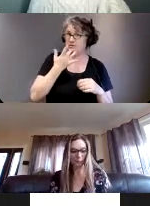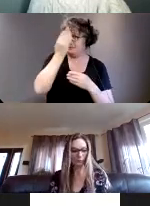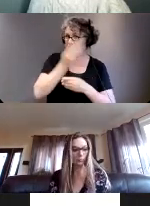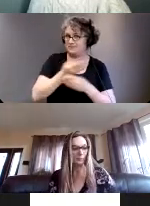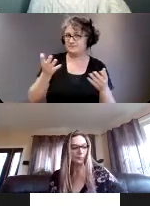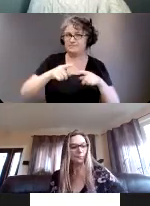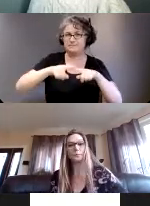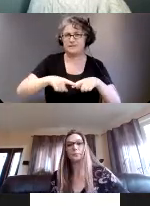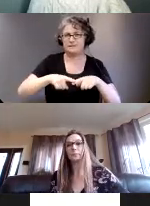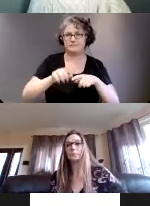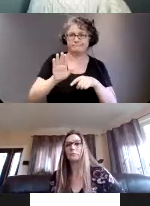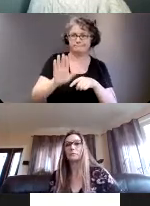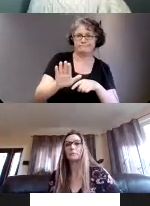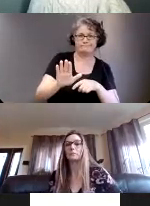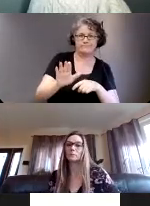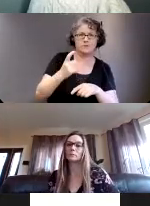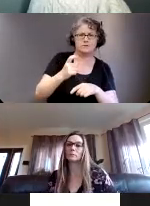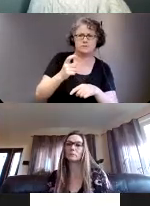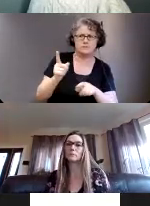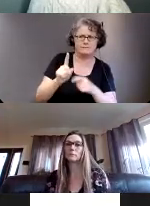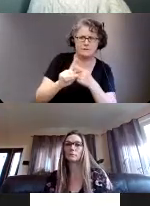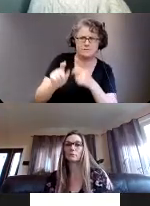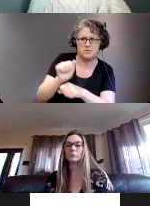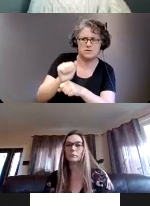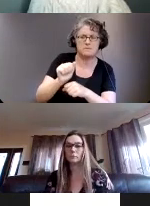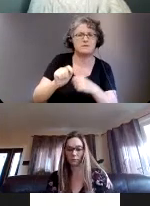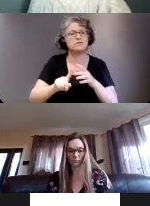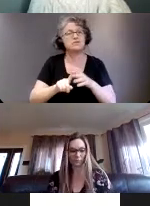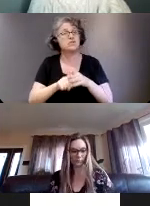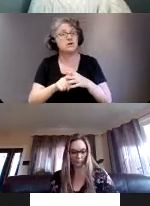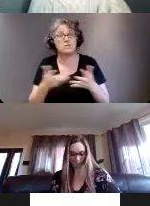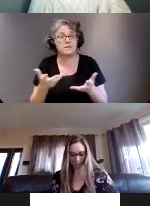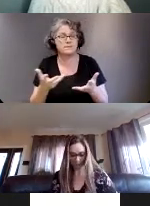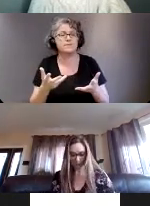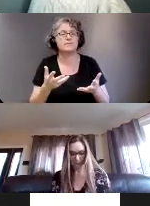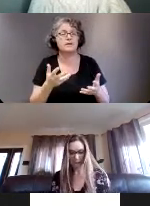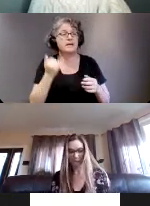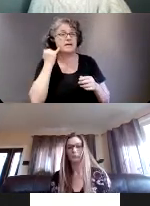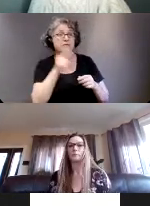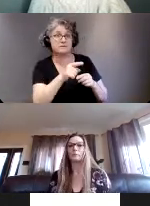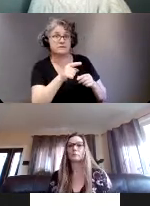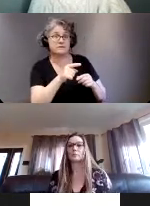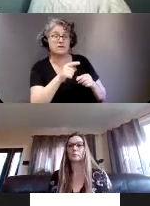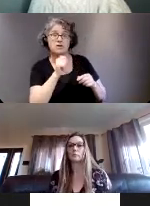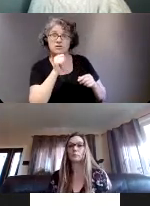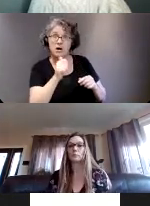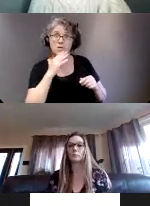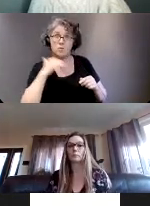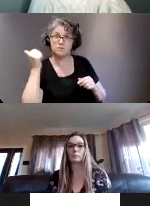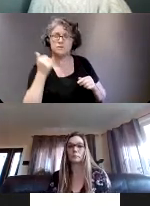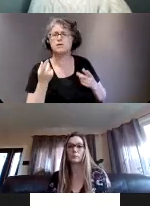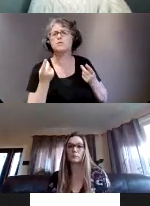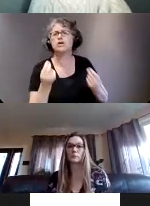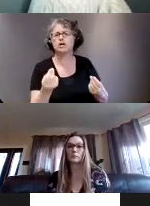what sector this person's from, but one of the starting points is to say, if this person was not older, how would I